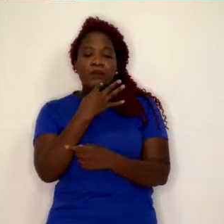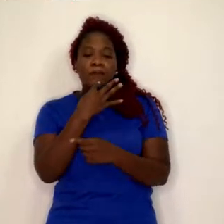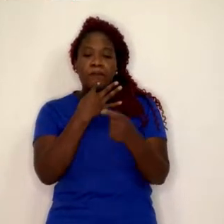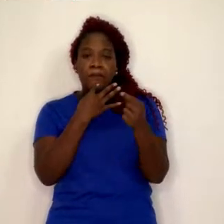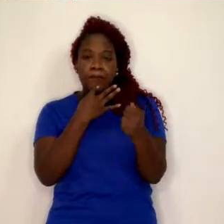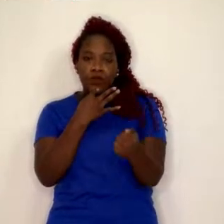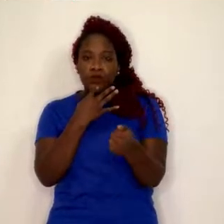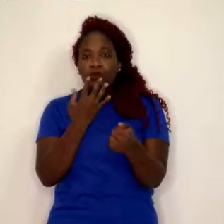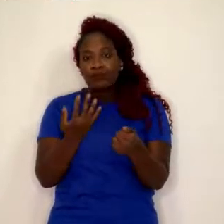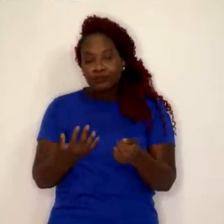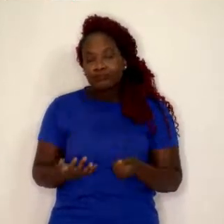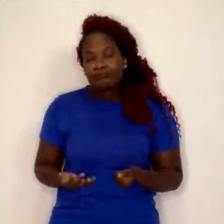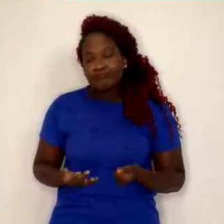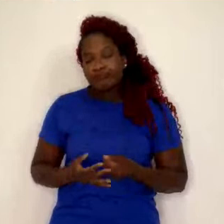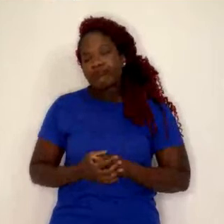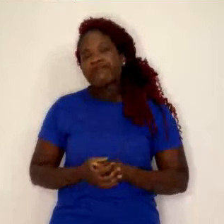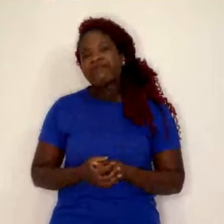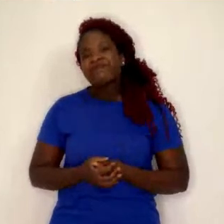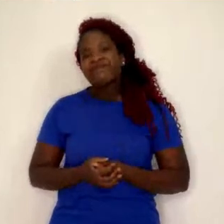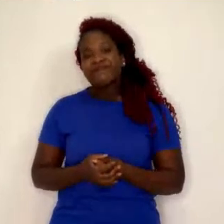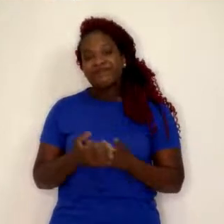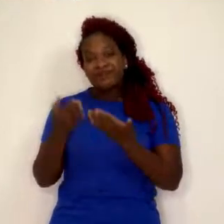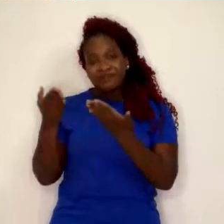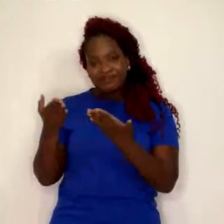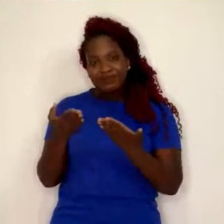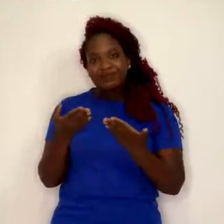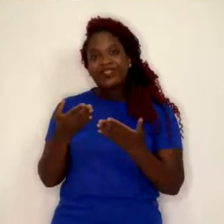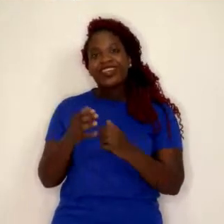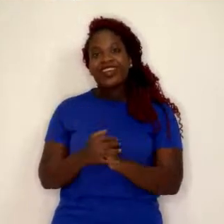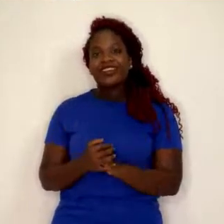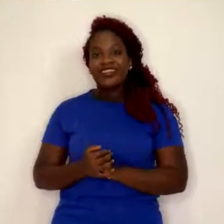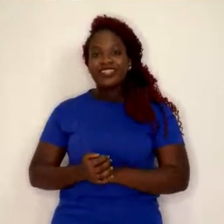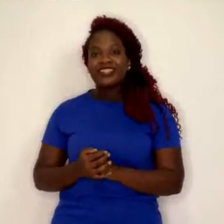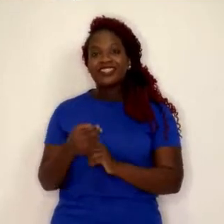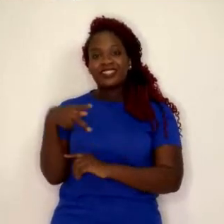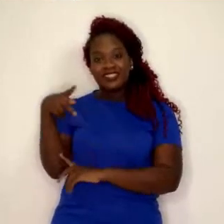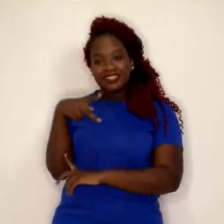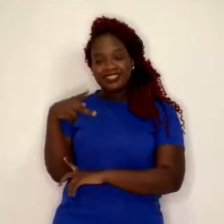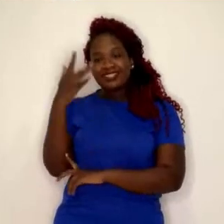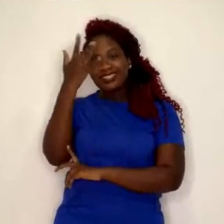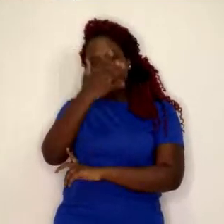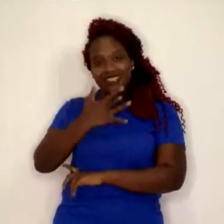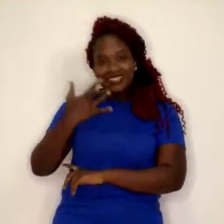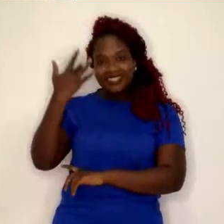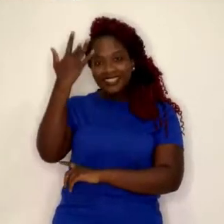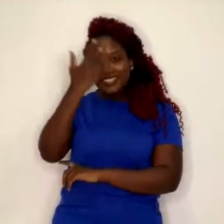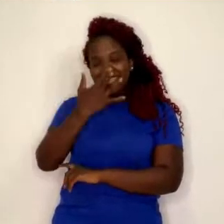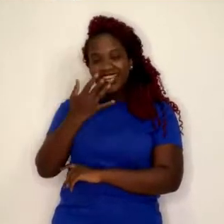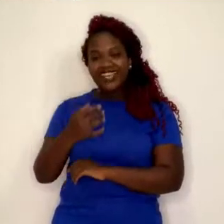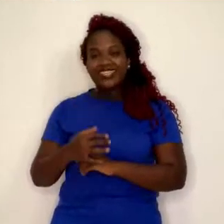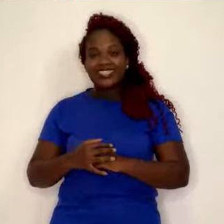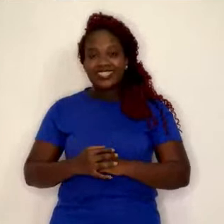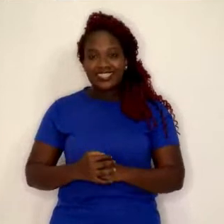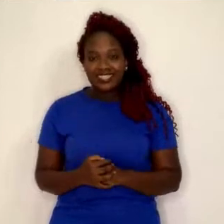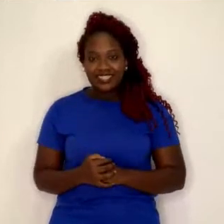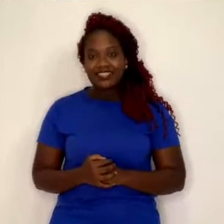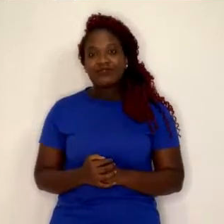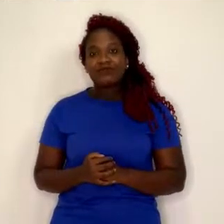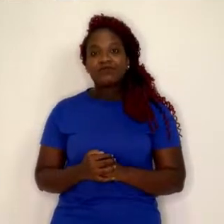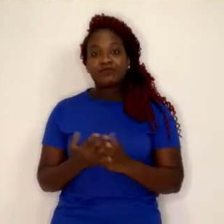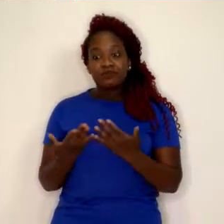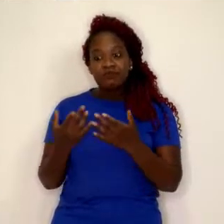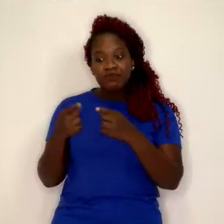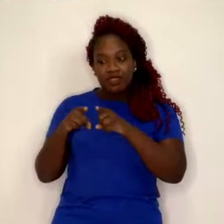very little is known about what he has done in contemporary Brazil. Professor Adagi, we've had